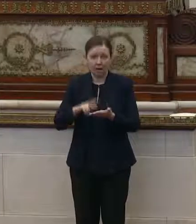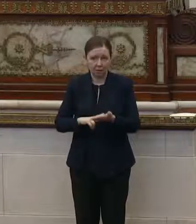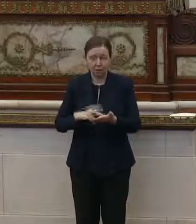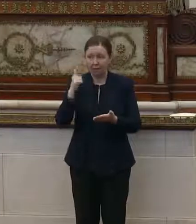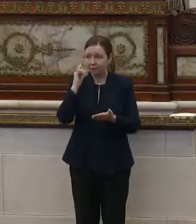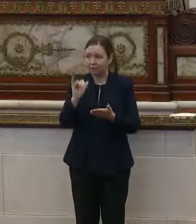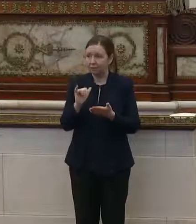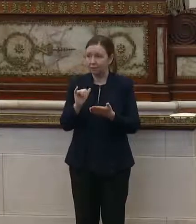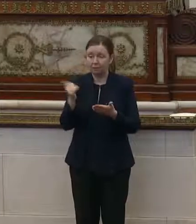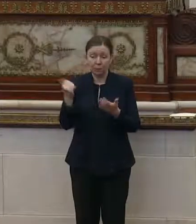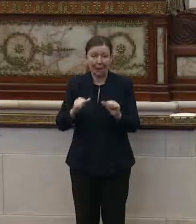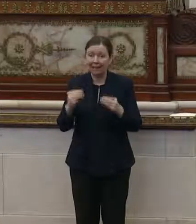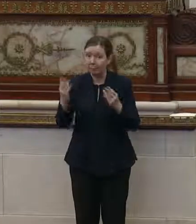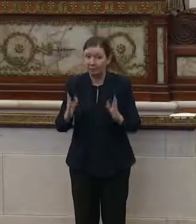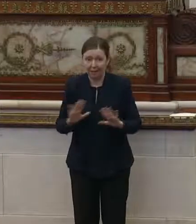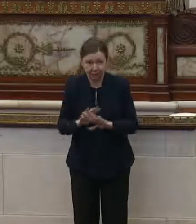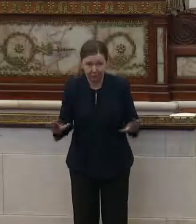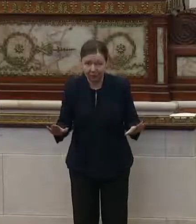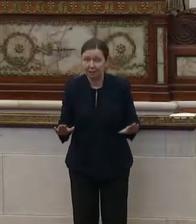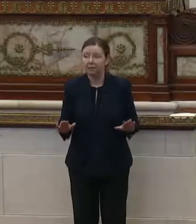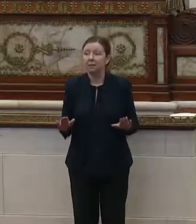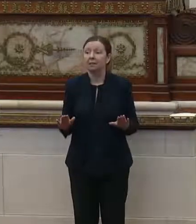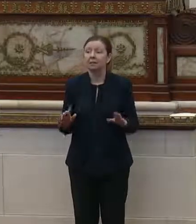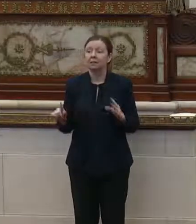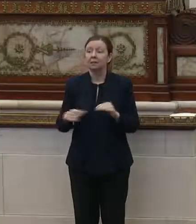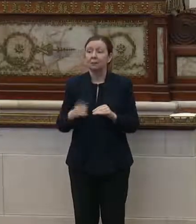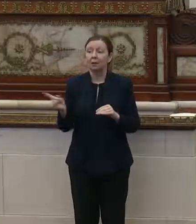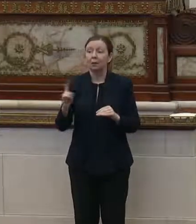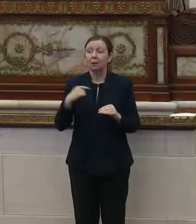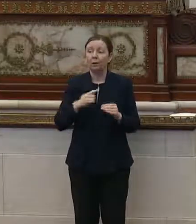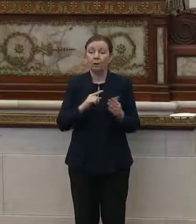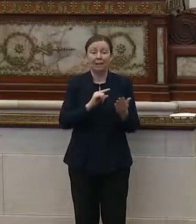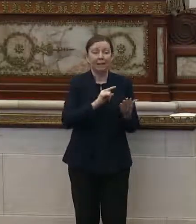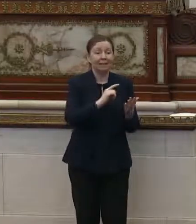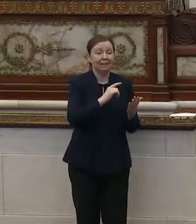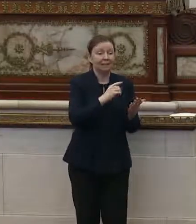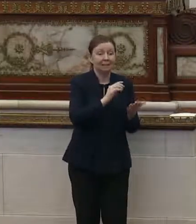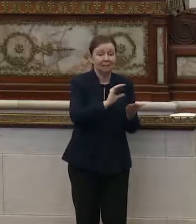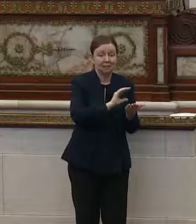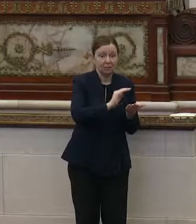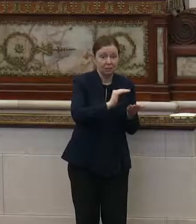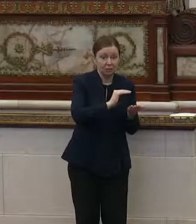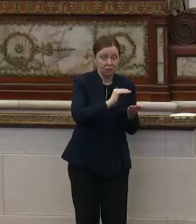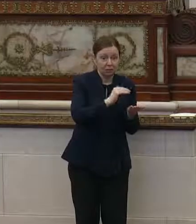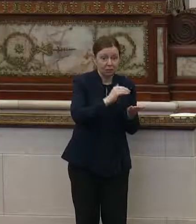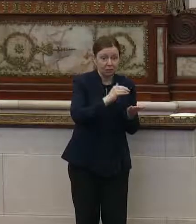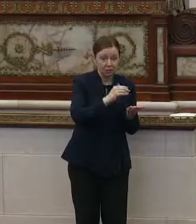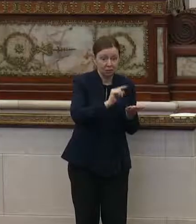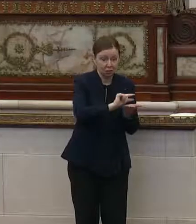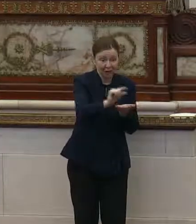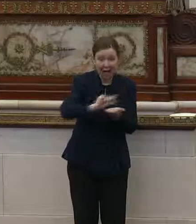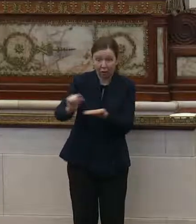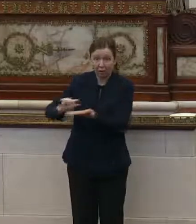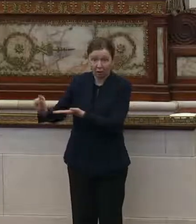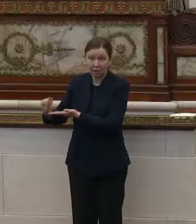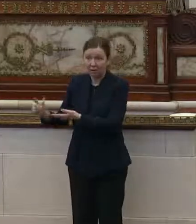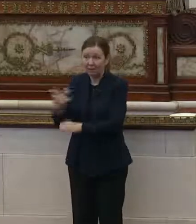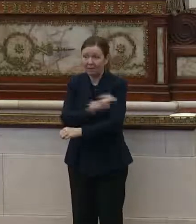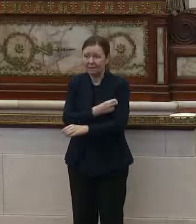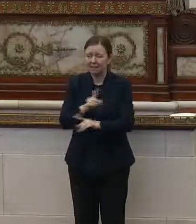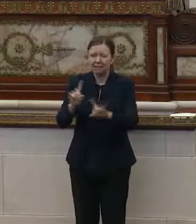for that with any of those providers. This is about the way that we channel vaccines to healthcare providers. Can I stop you right there? I also find that amazing.